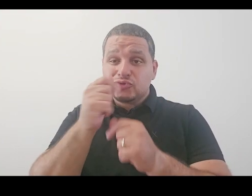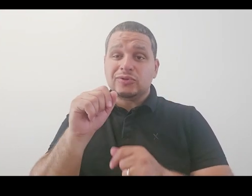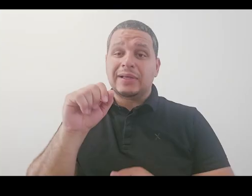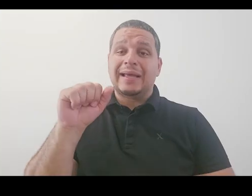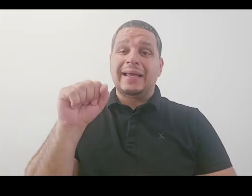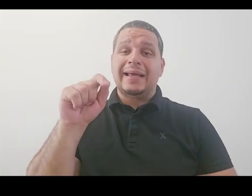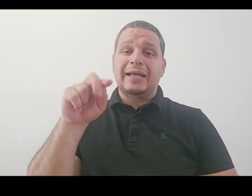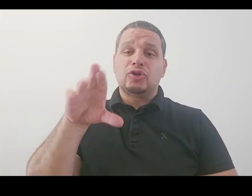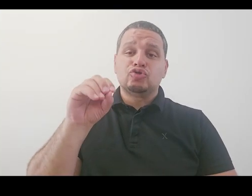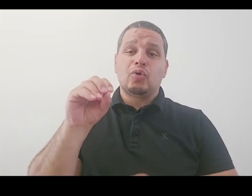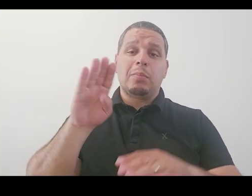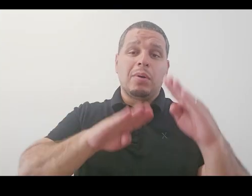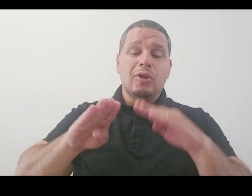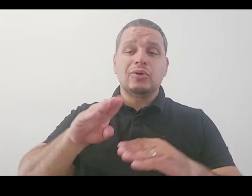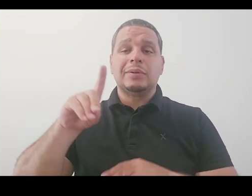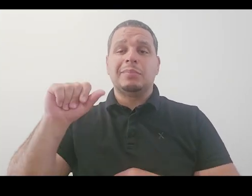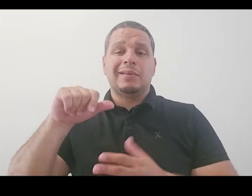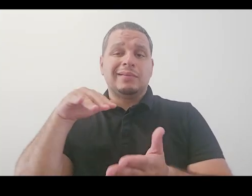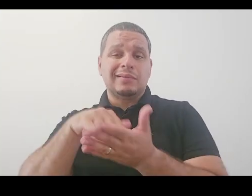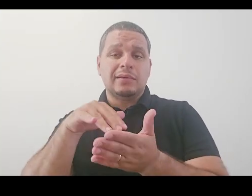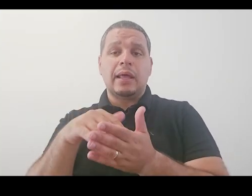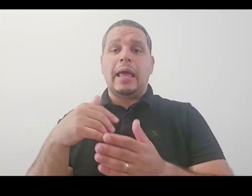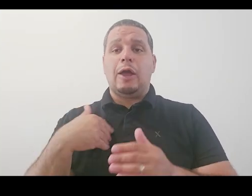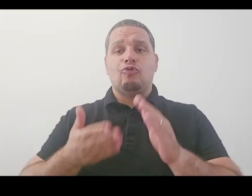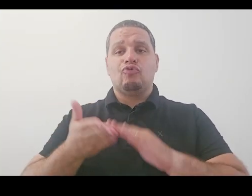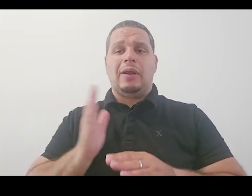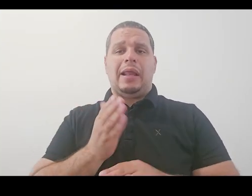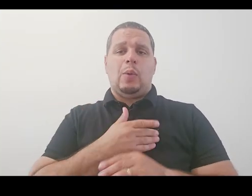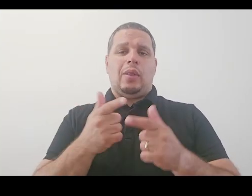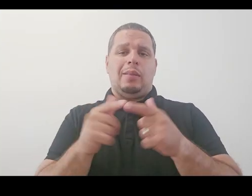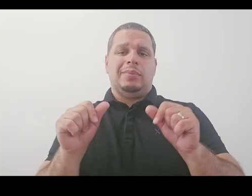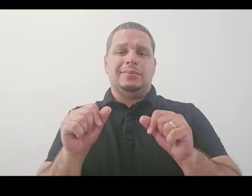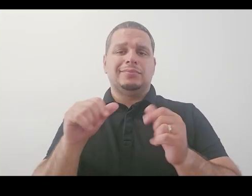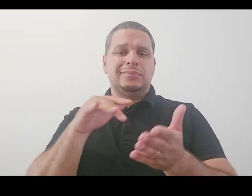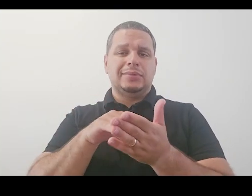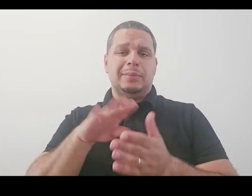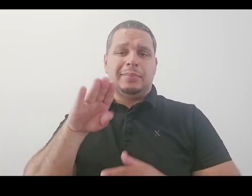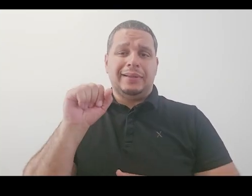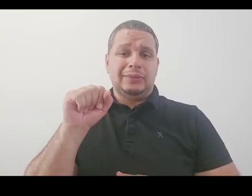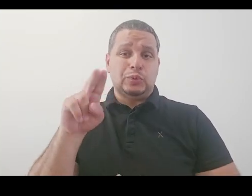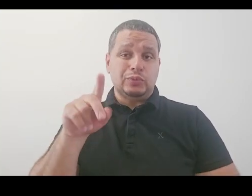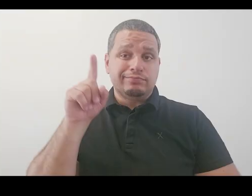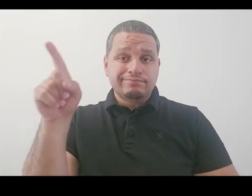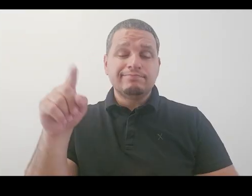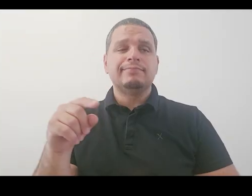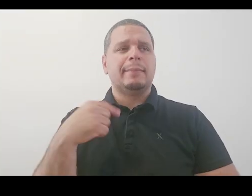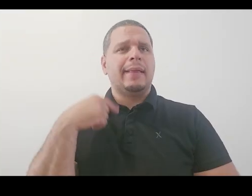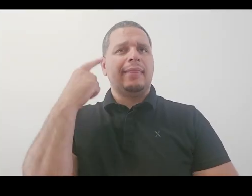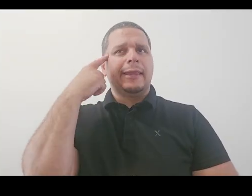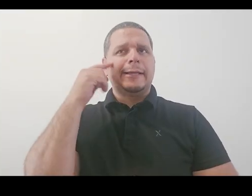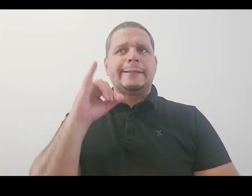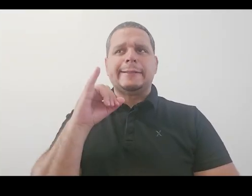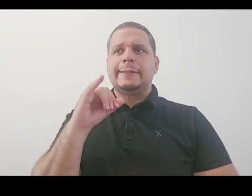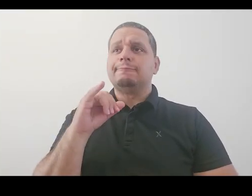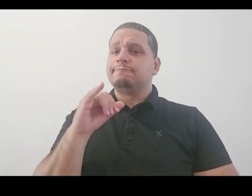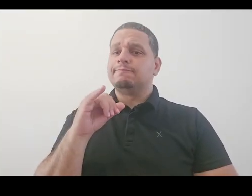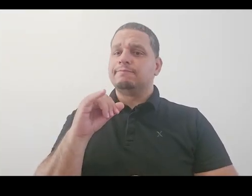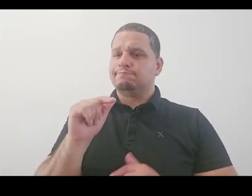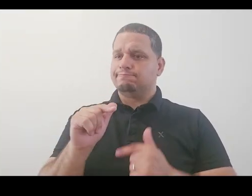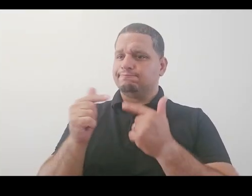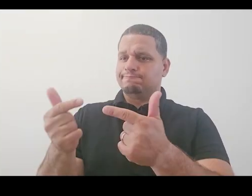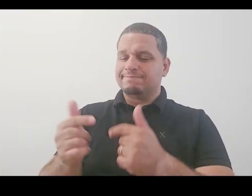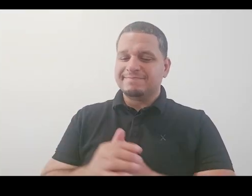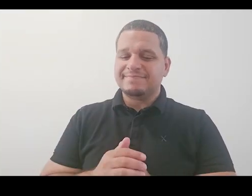astrobiology and disability studies, and I run our linguistics program at BGSU. And let me think, Abhita Sugupta, I